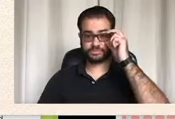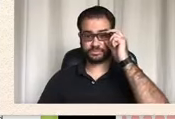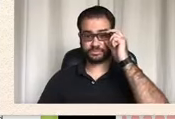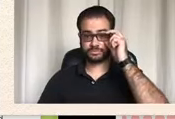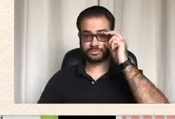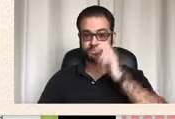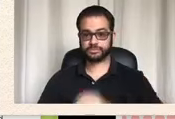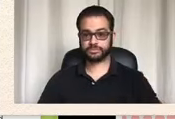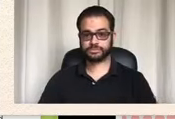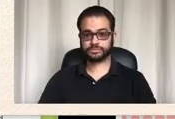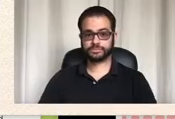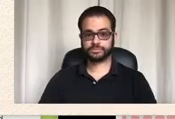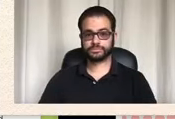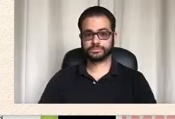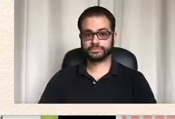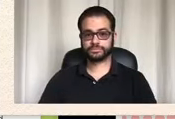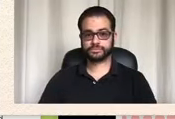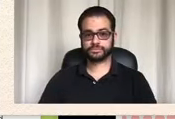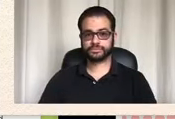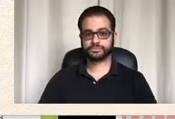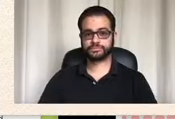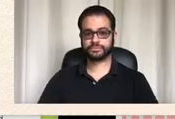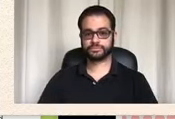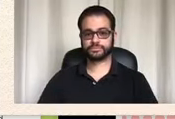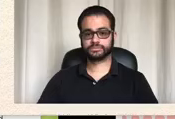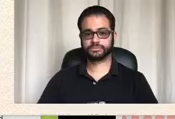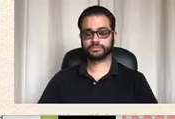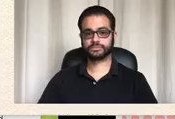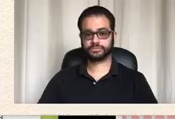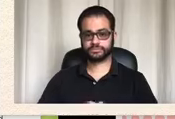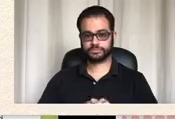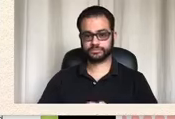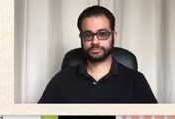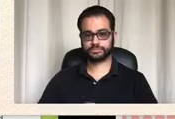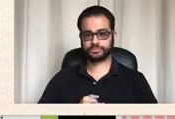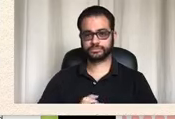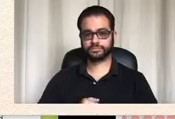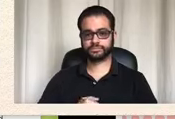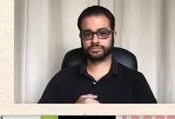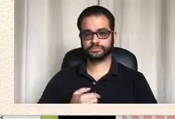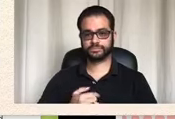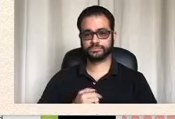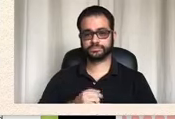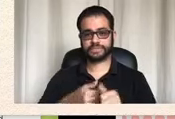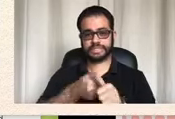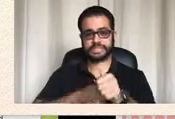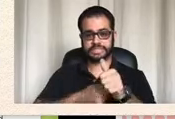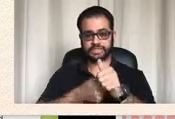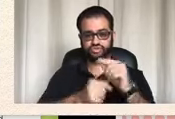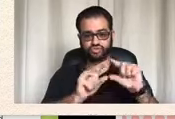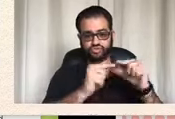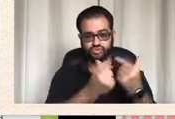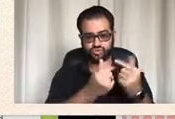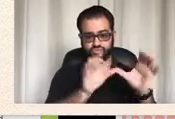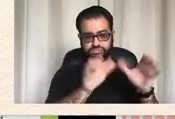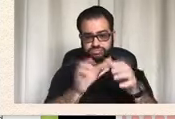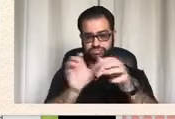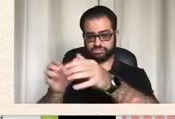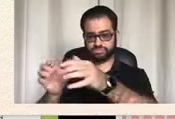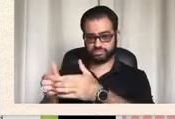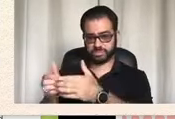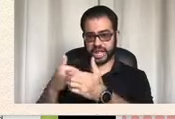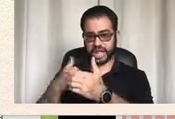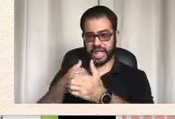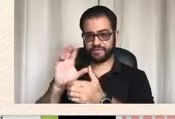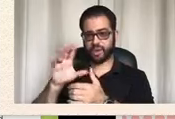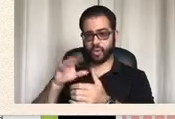So each group has its own political issues and